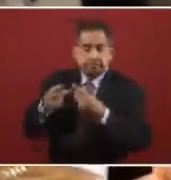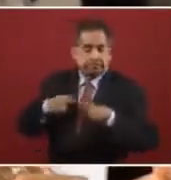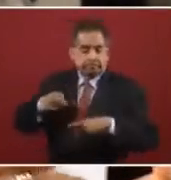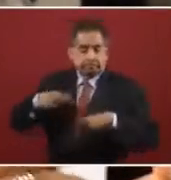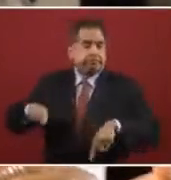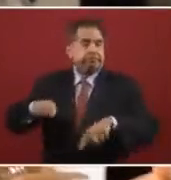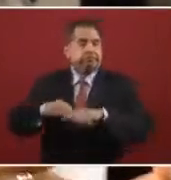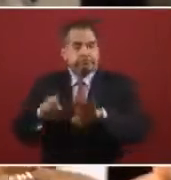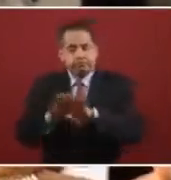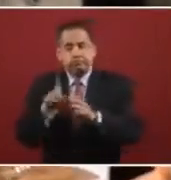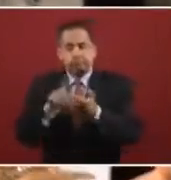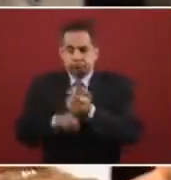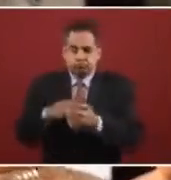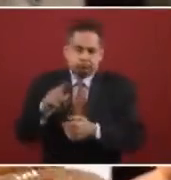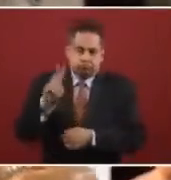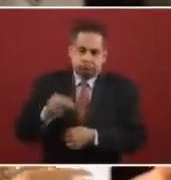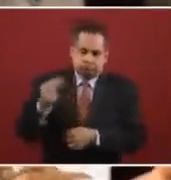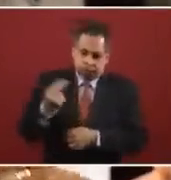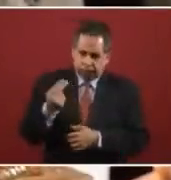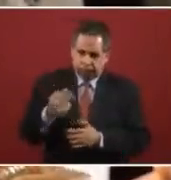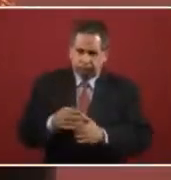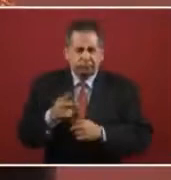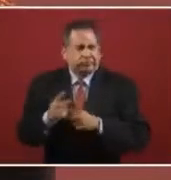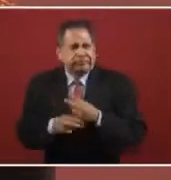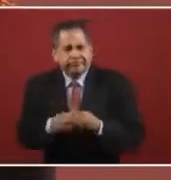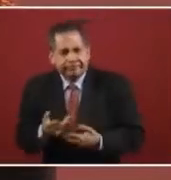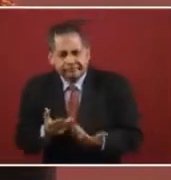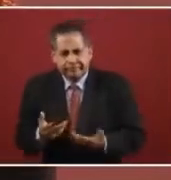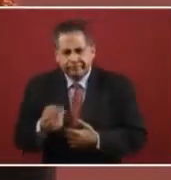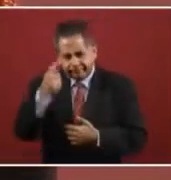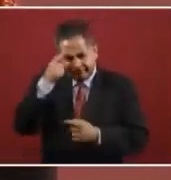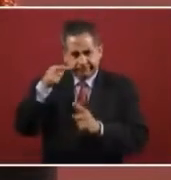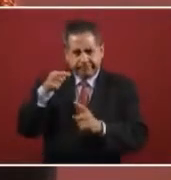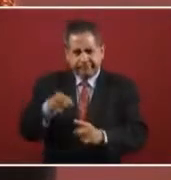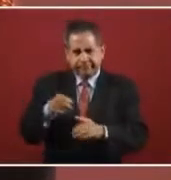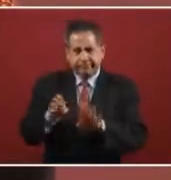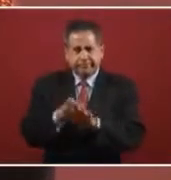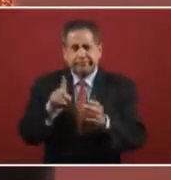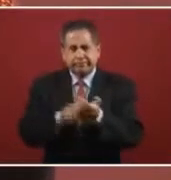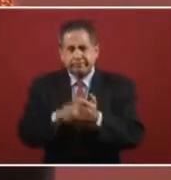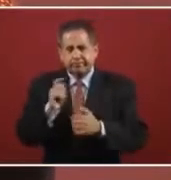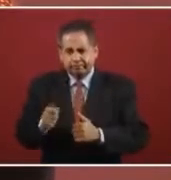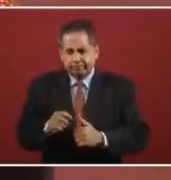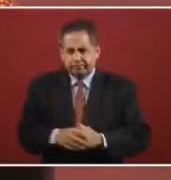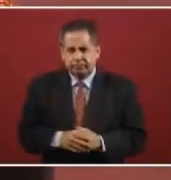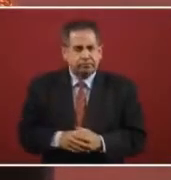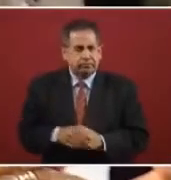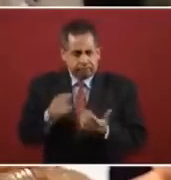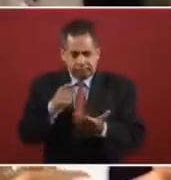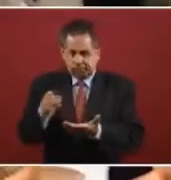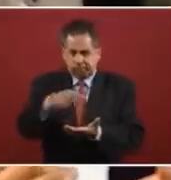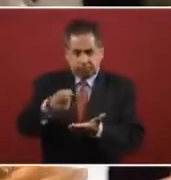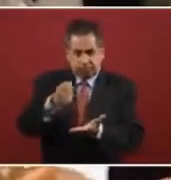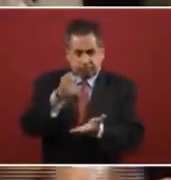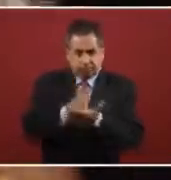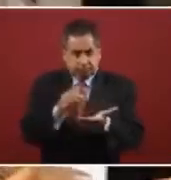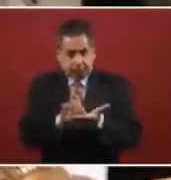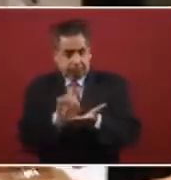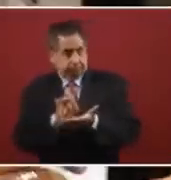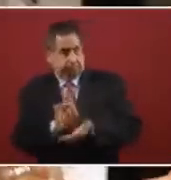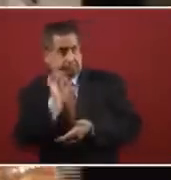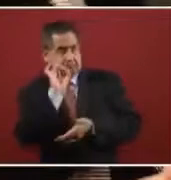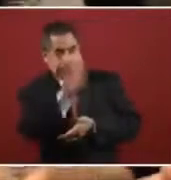giving solutions to a lot of people that have a great need. So what are you going to do in this case, so that that paper you